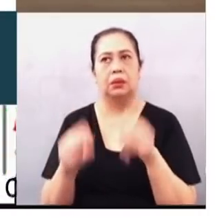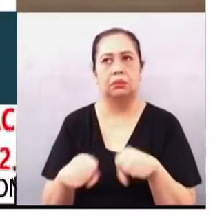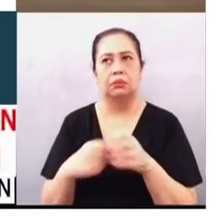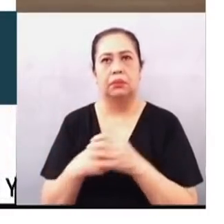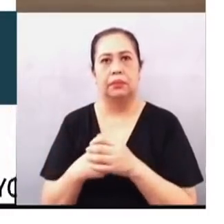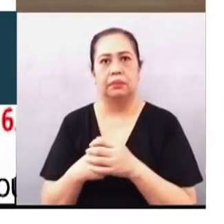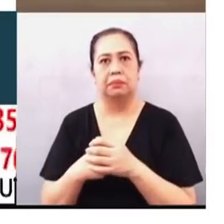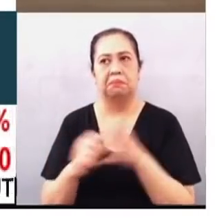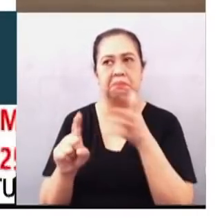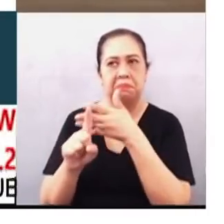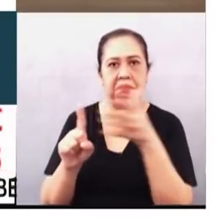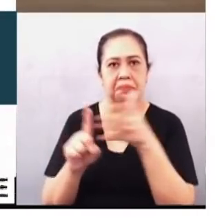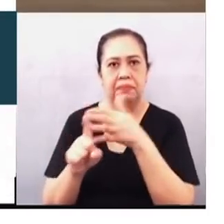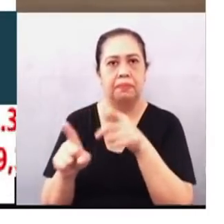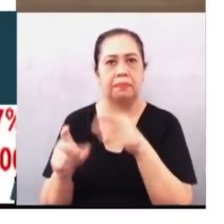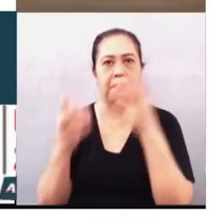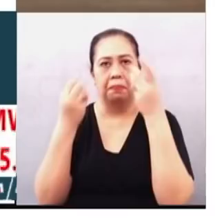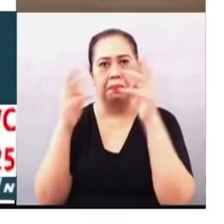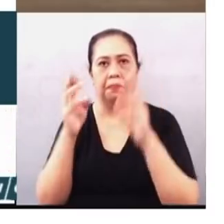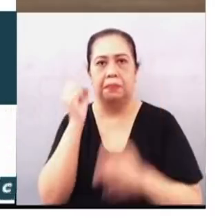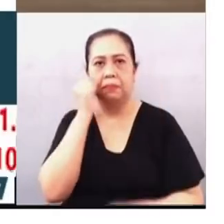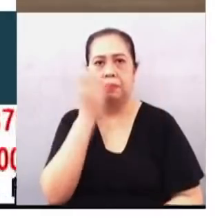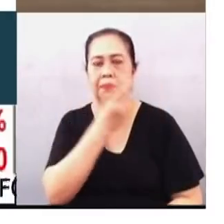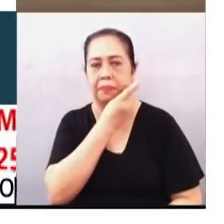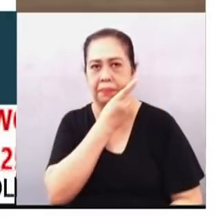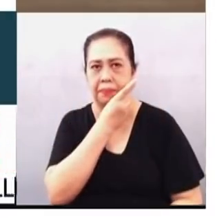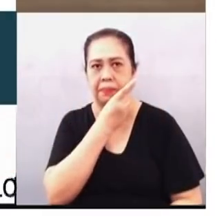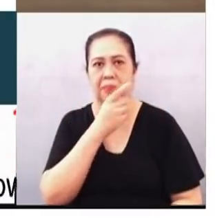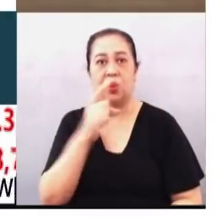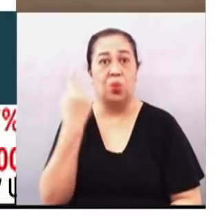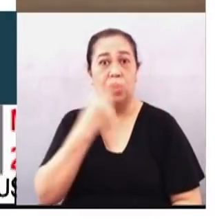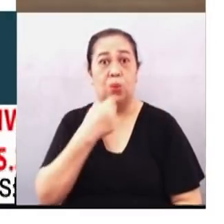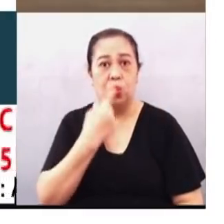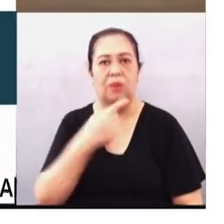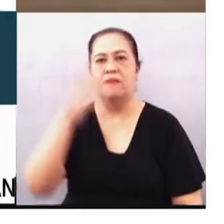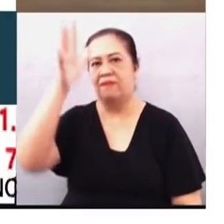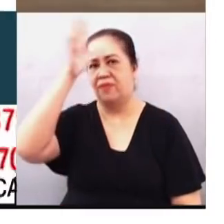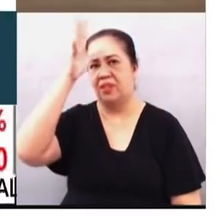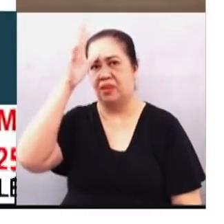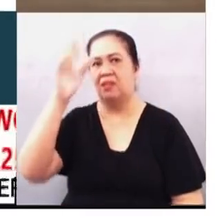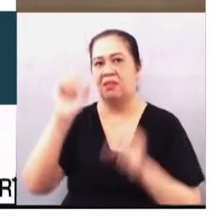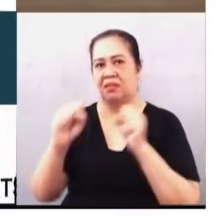makapag-convince kay Mayor Inde Sara Turan kundi yung father niya.